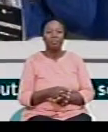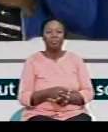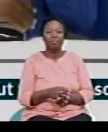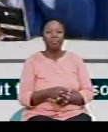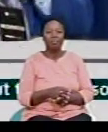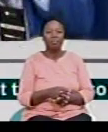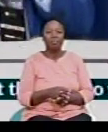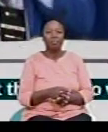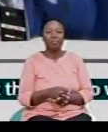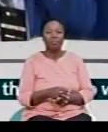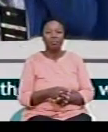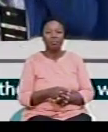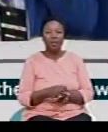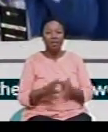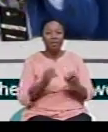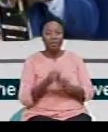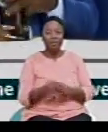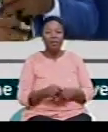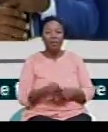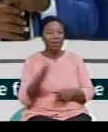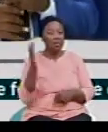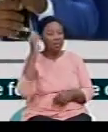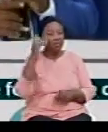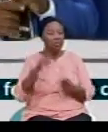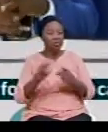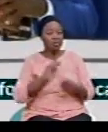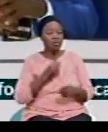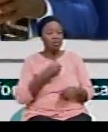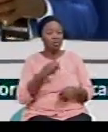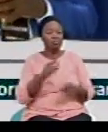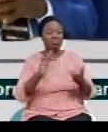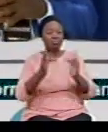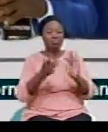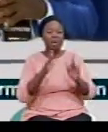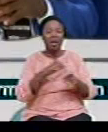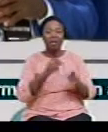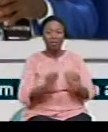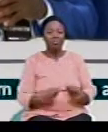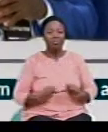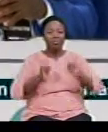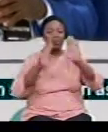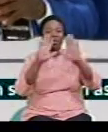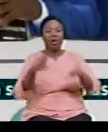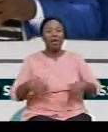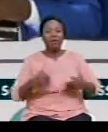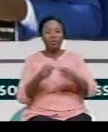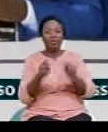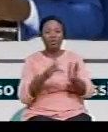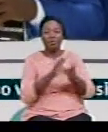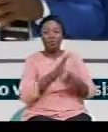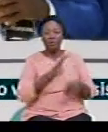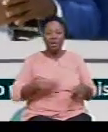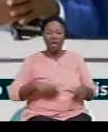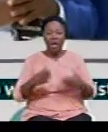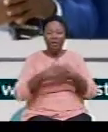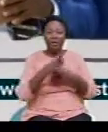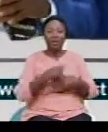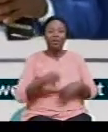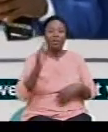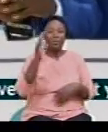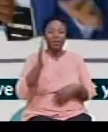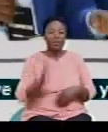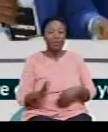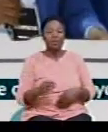If you are watching online and you gave your life to Christ after the pastor's message this